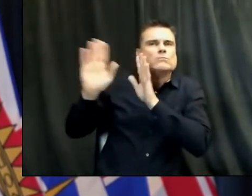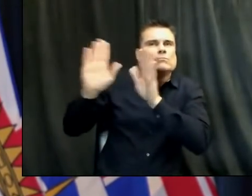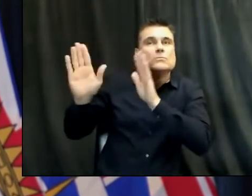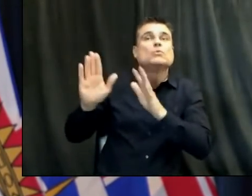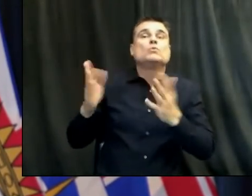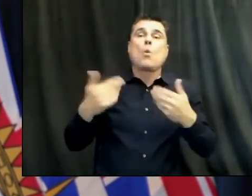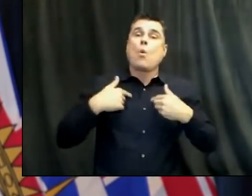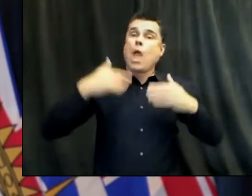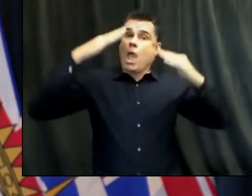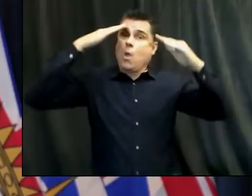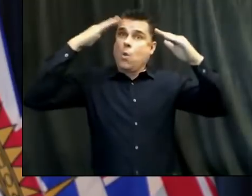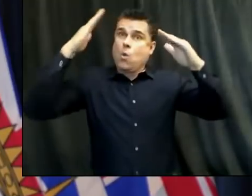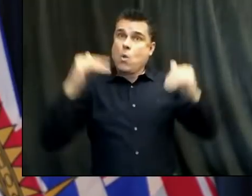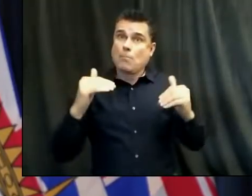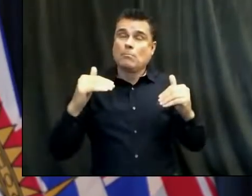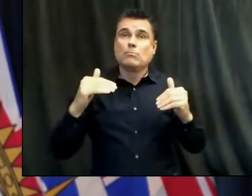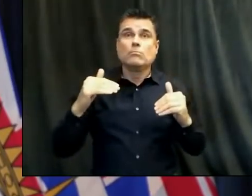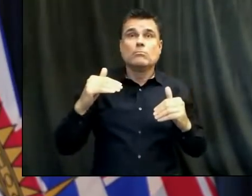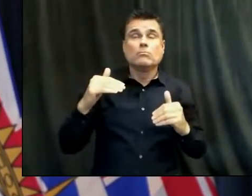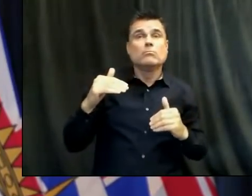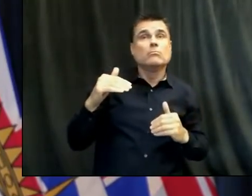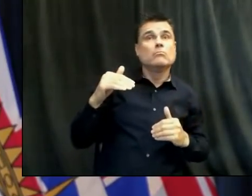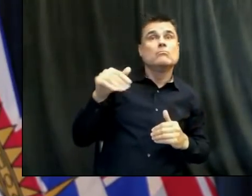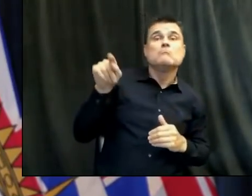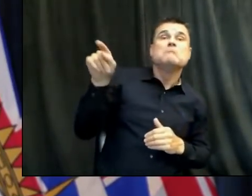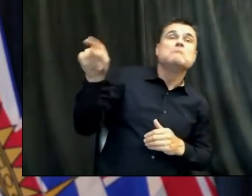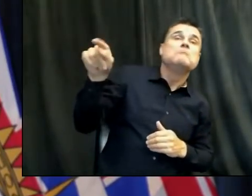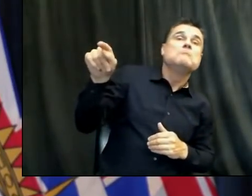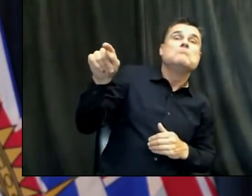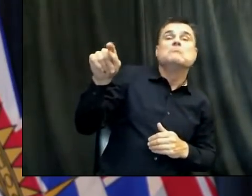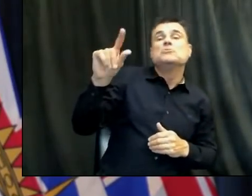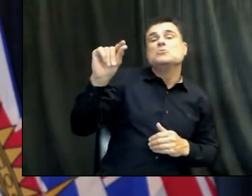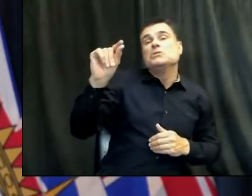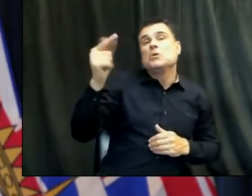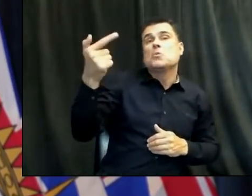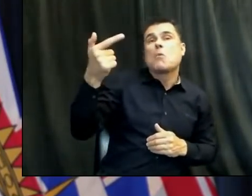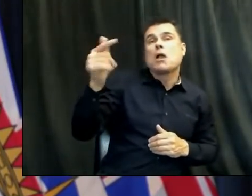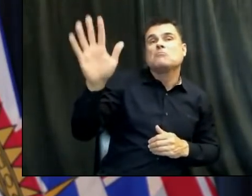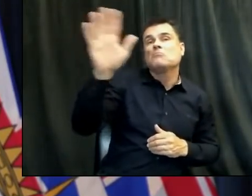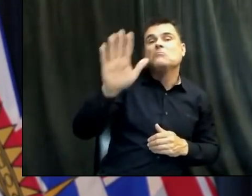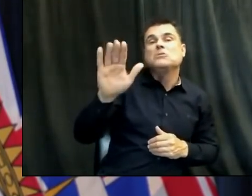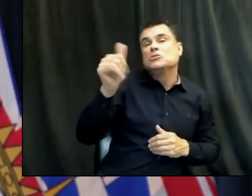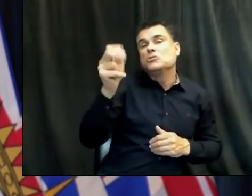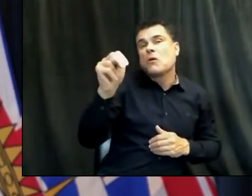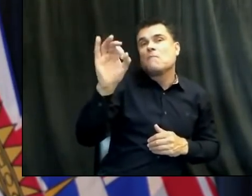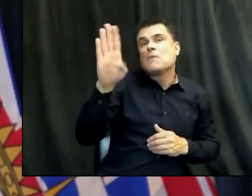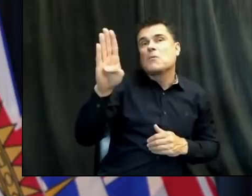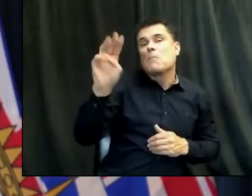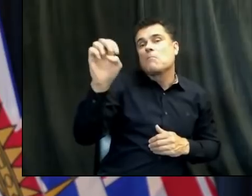and we also, of course, have to be aware that some countries